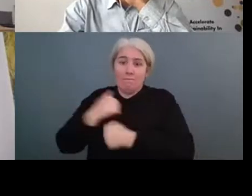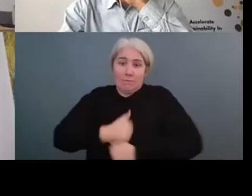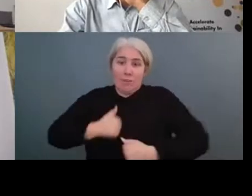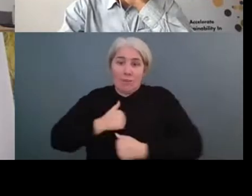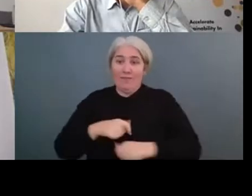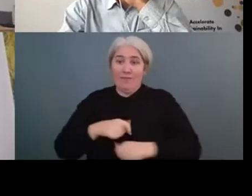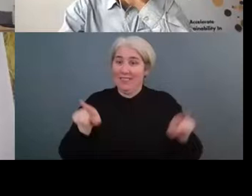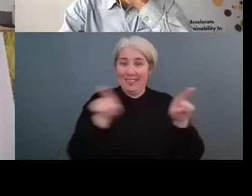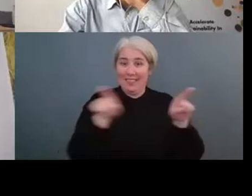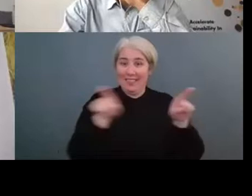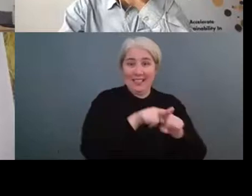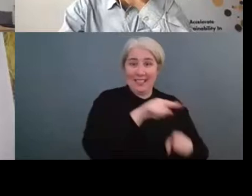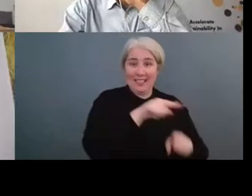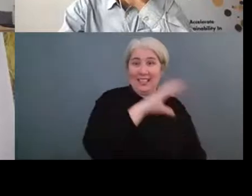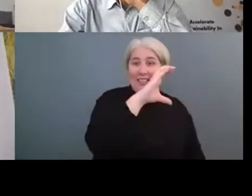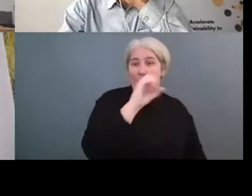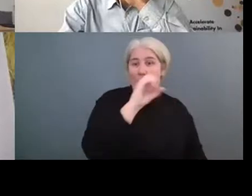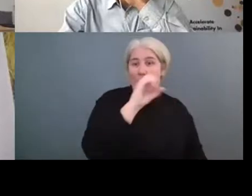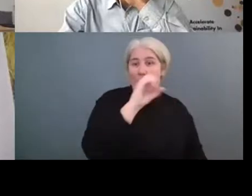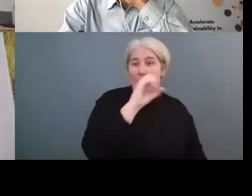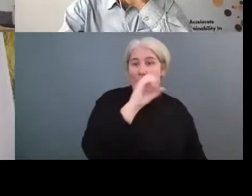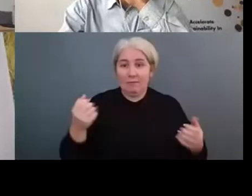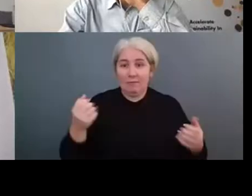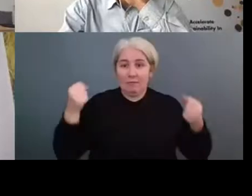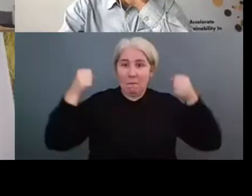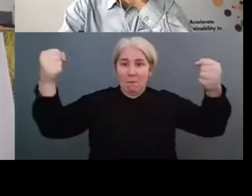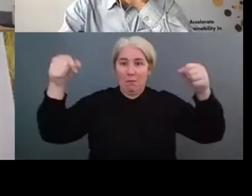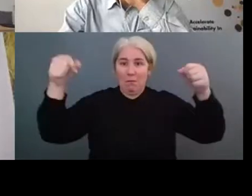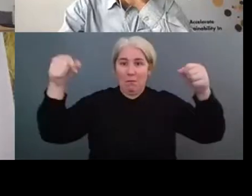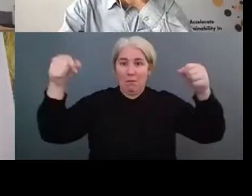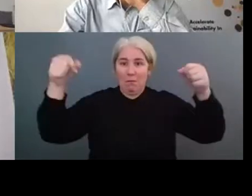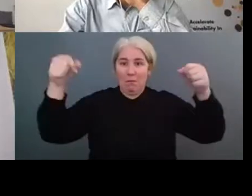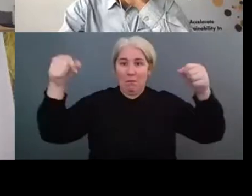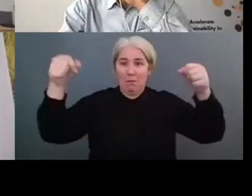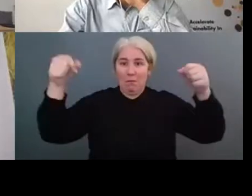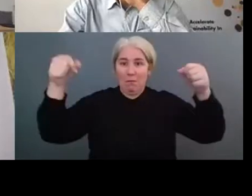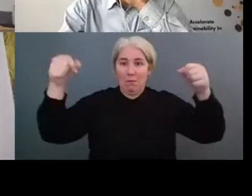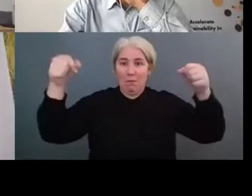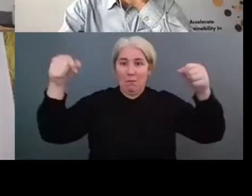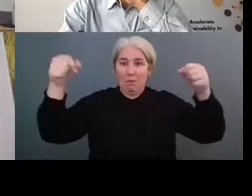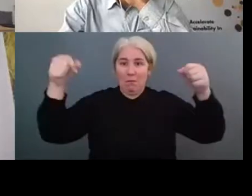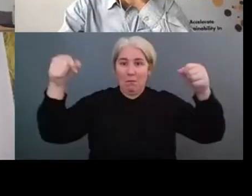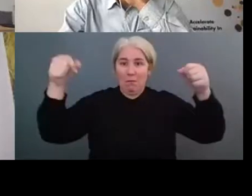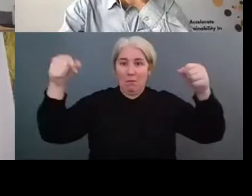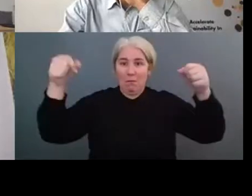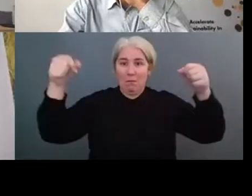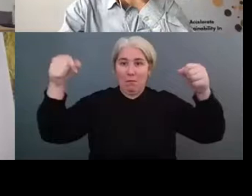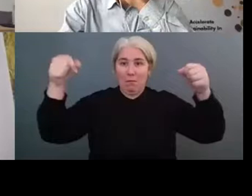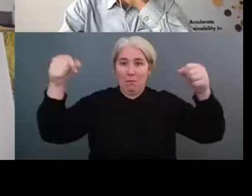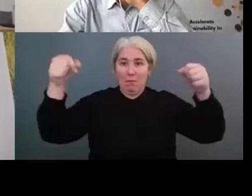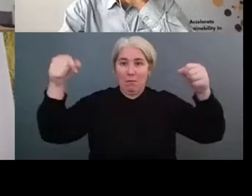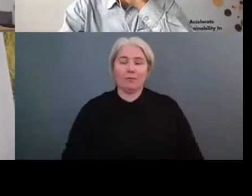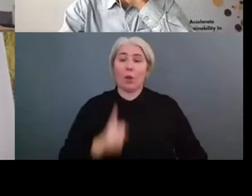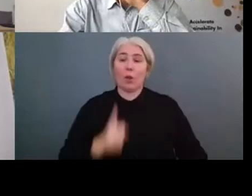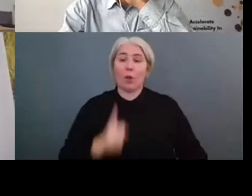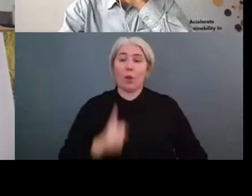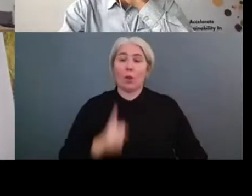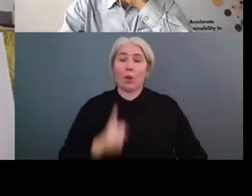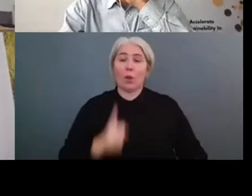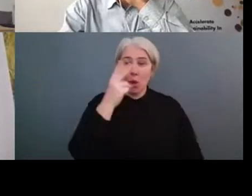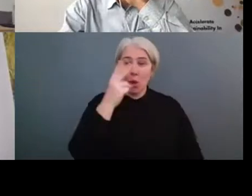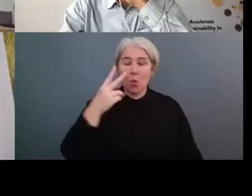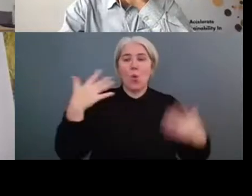last word. We also are working at the individual scale. So that was the carbon budget is clearly at the